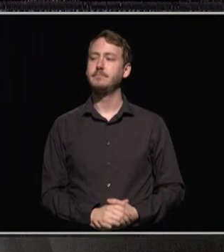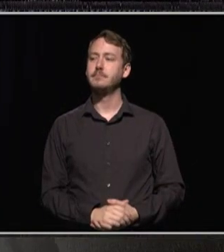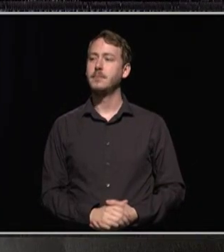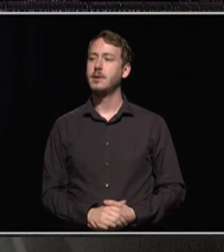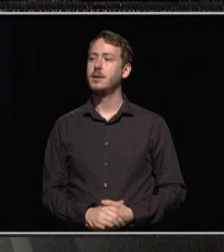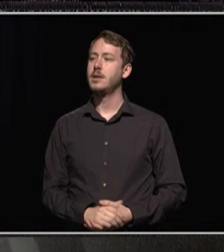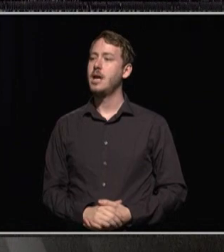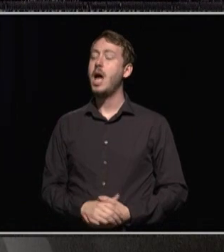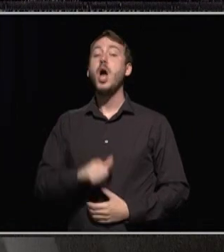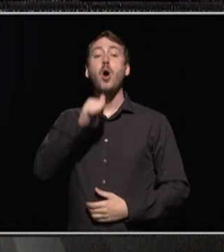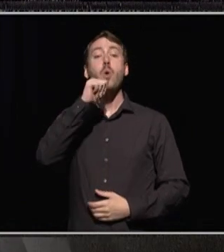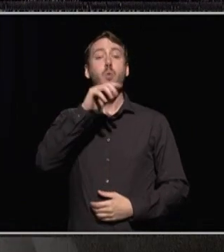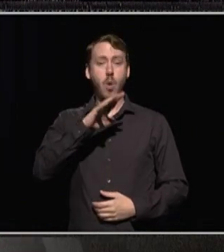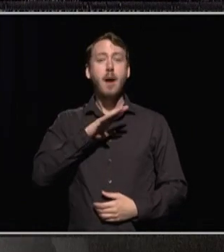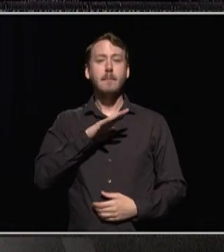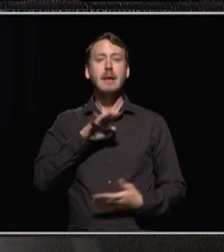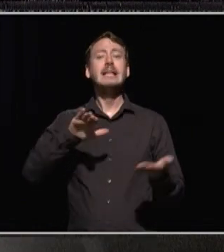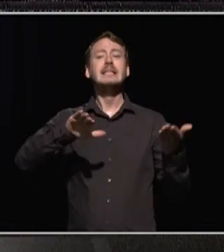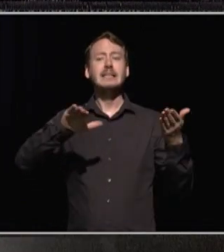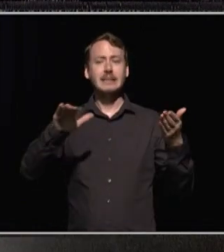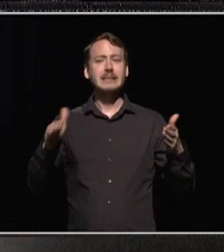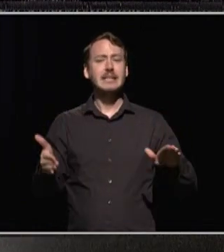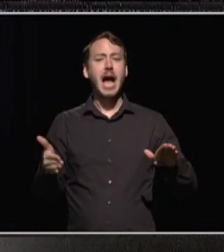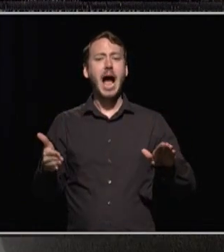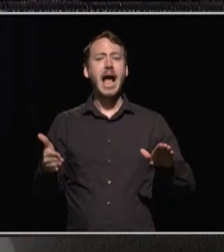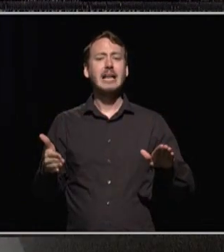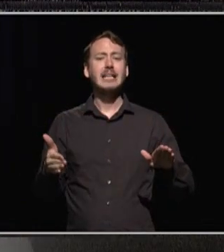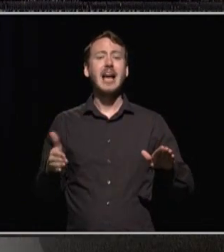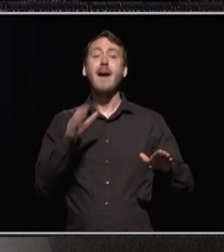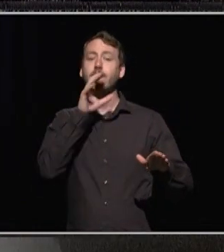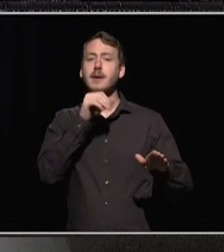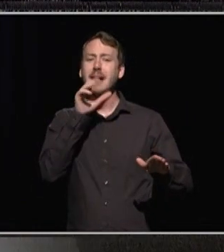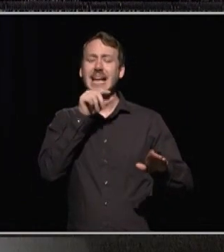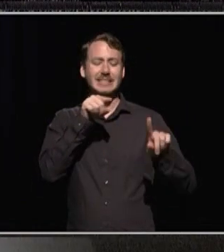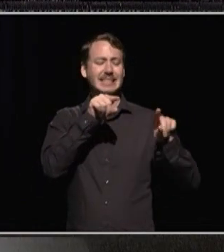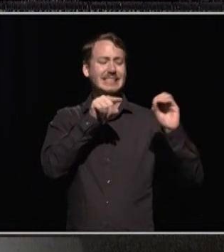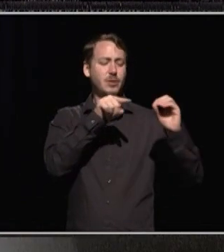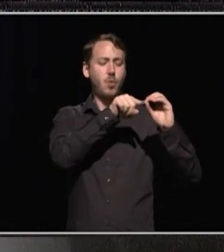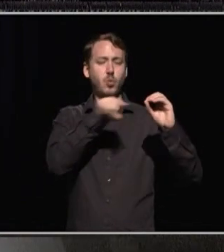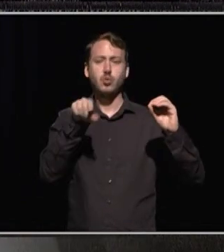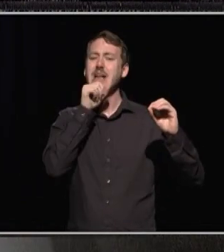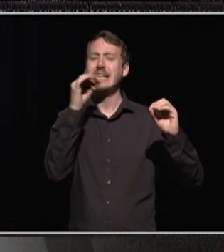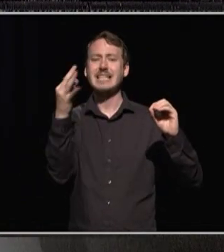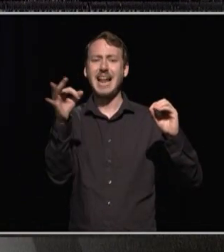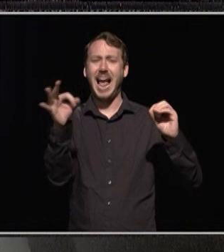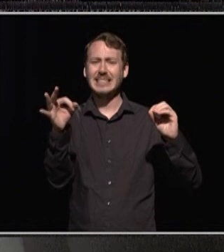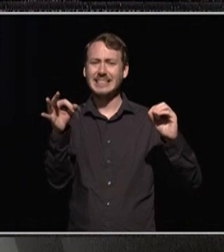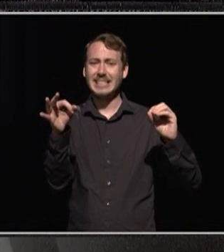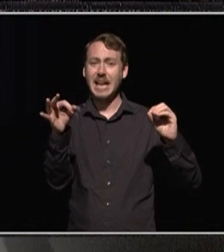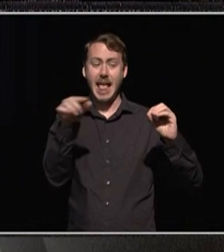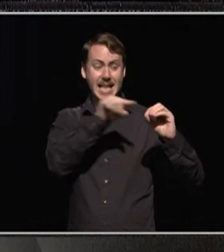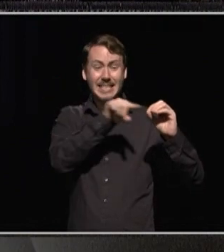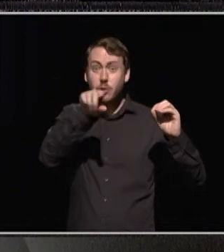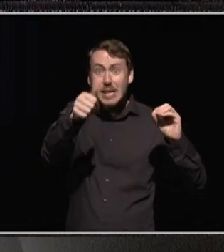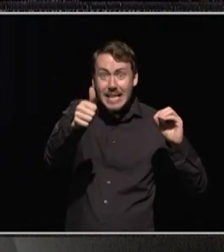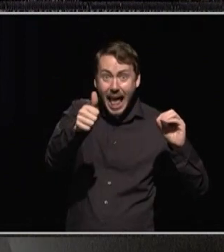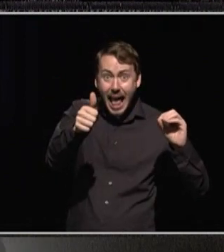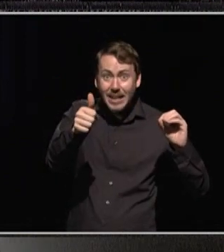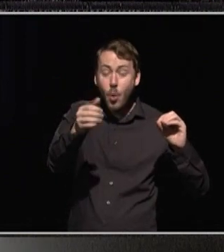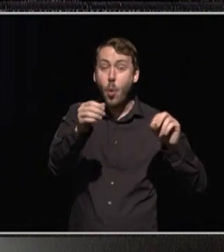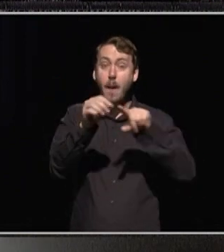A woman died between the age of 0 and 19. Can you tell us if that's 0 to 10 or 11 to